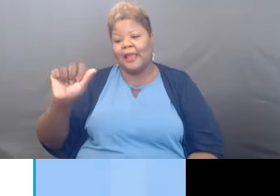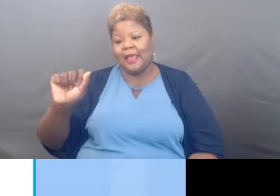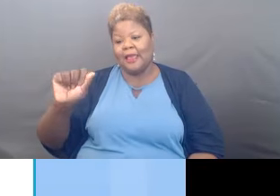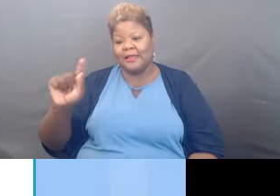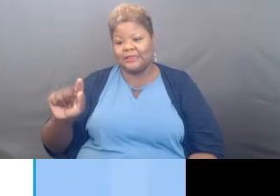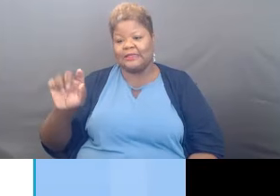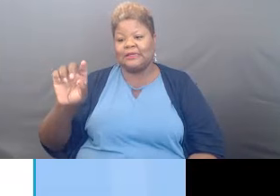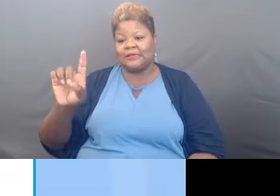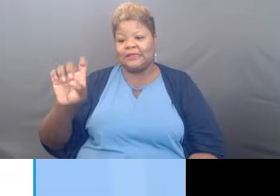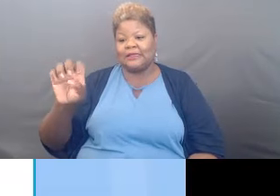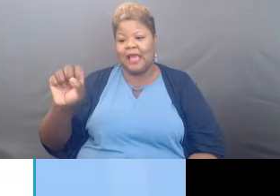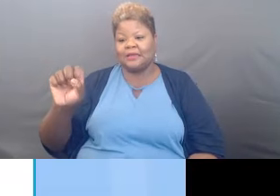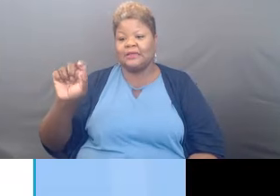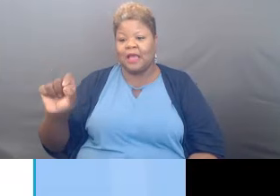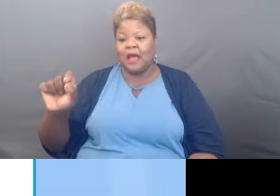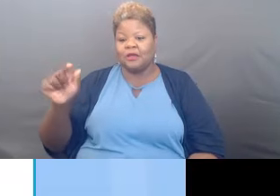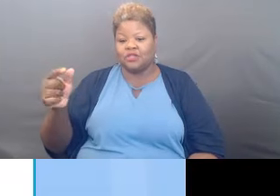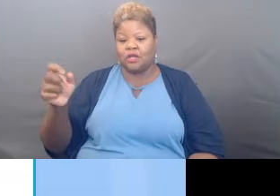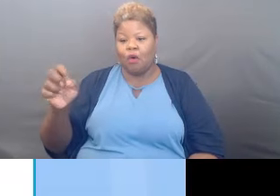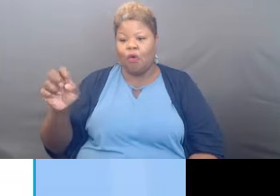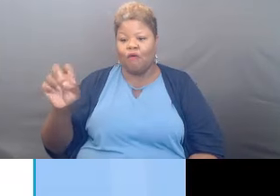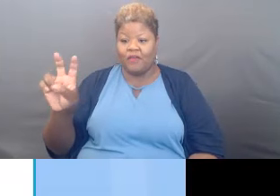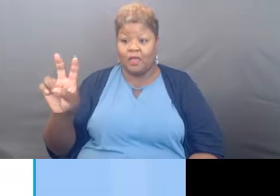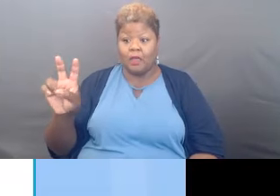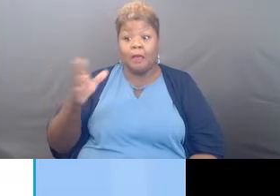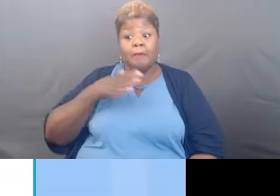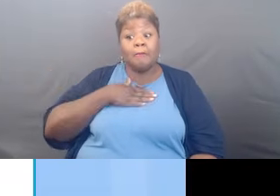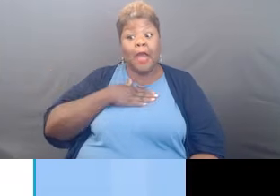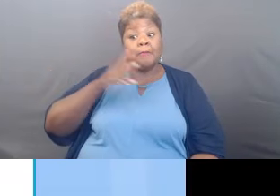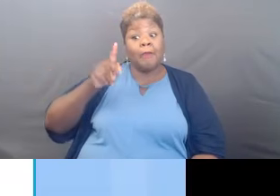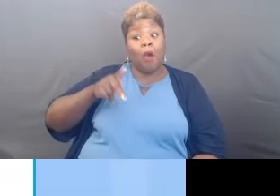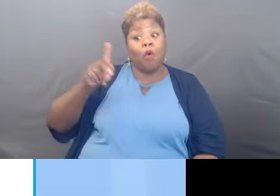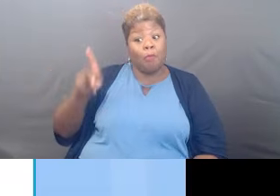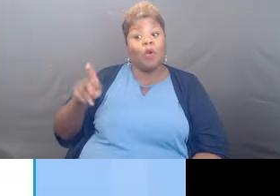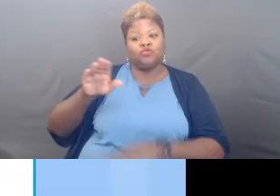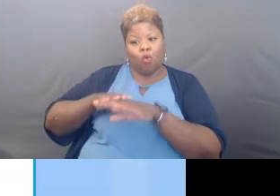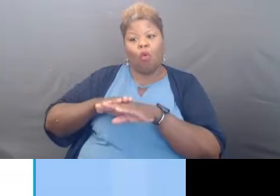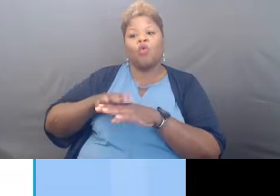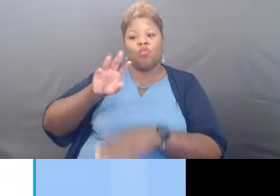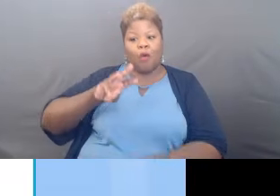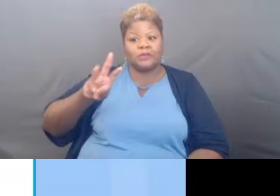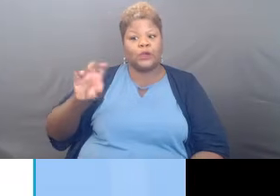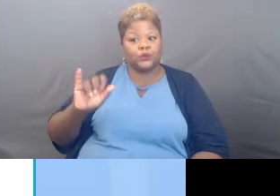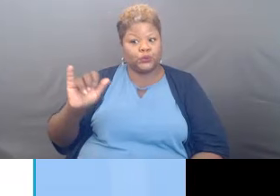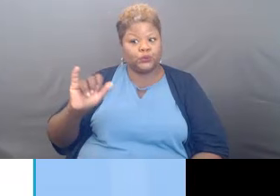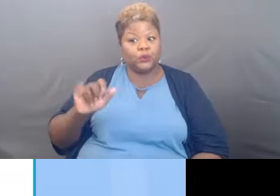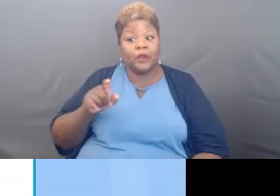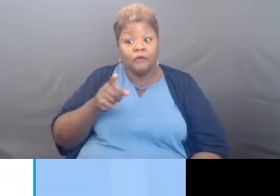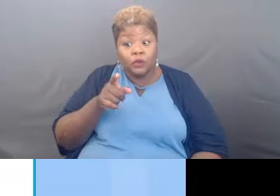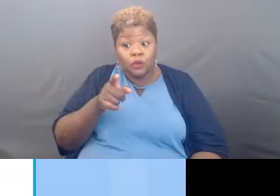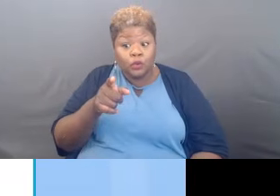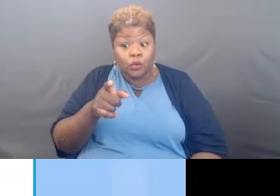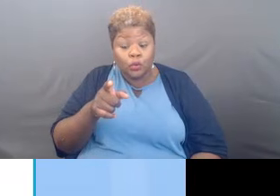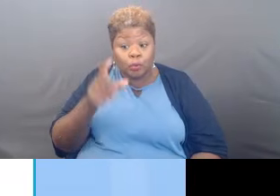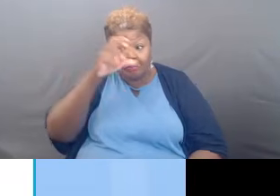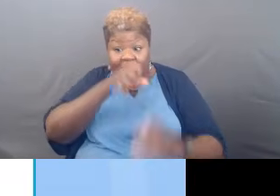az-able@azdes.gov. I would also like to say that this PowerPoint or similar PowerPoint is on our website. So if you